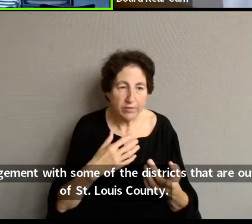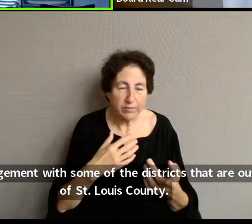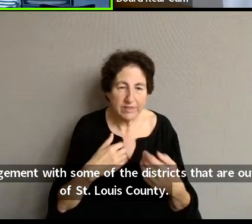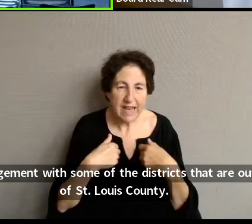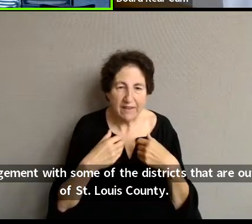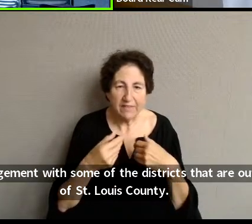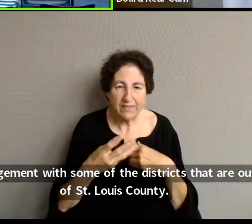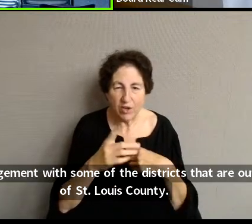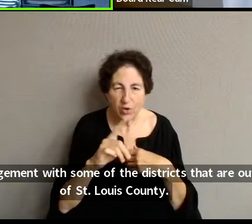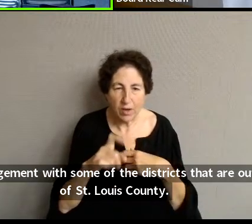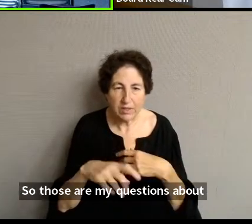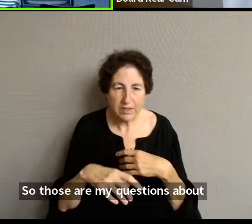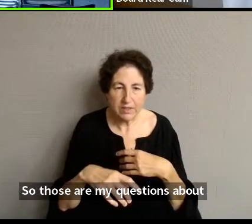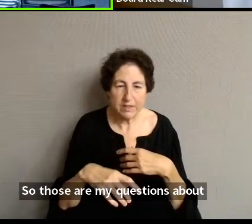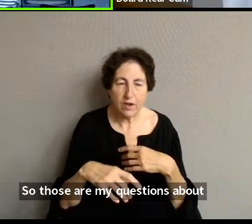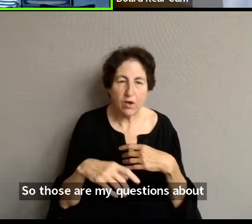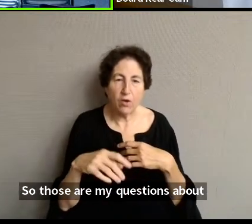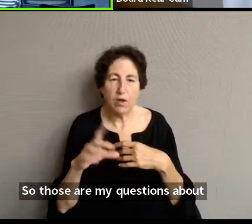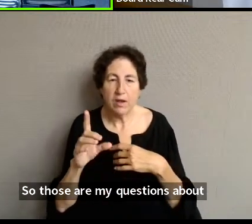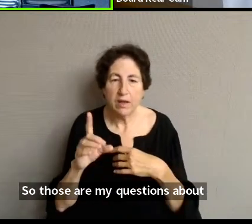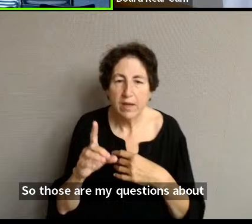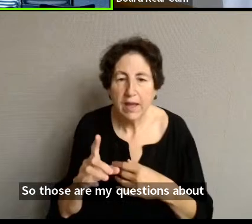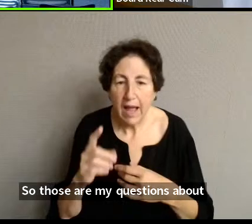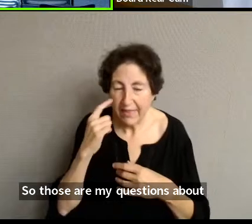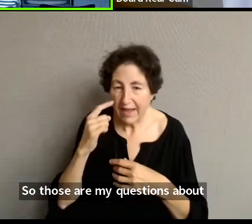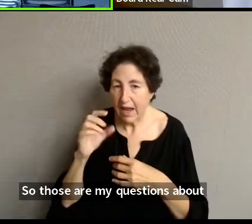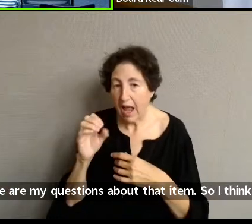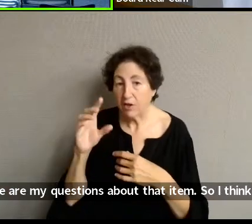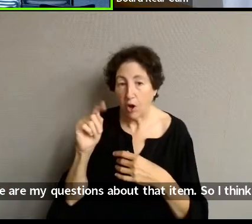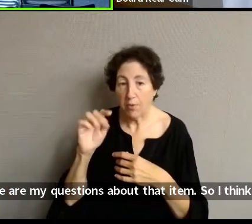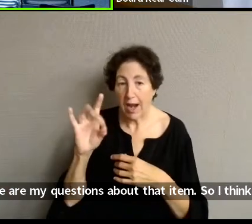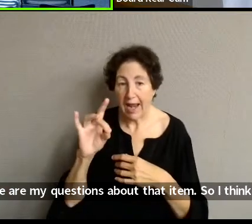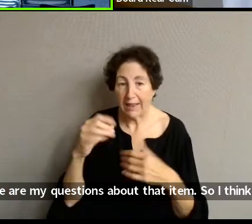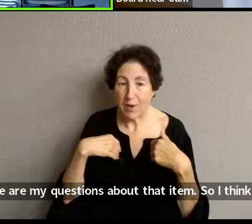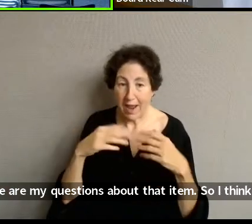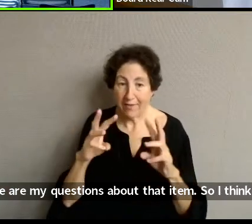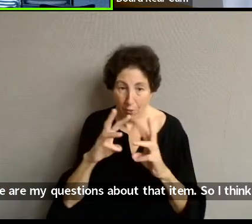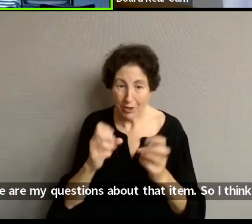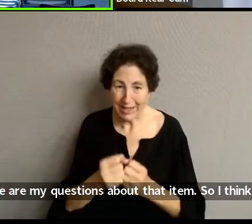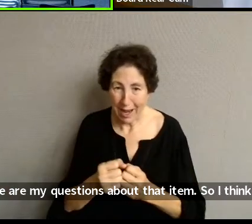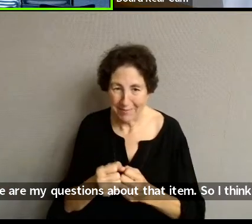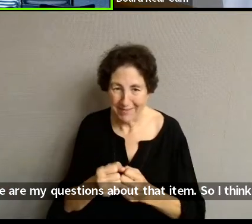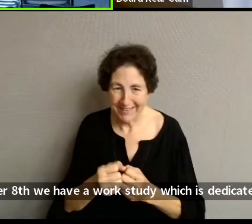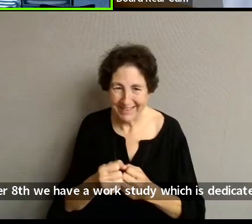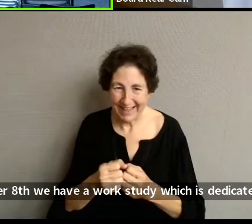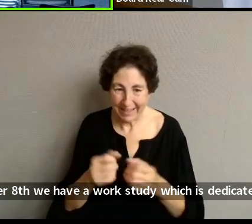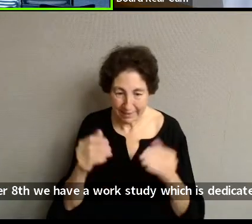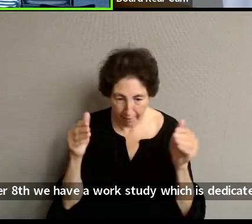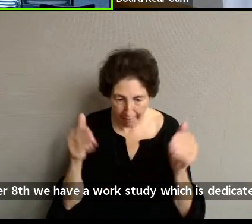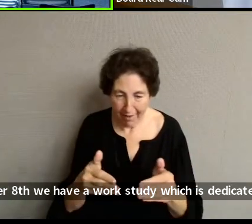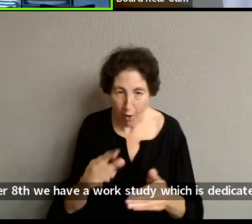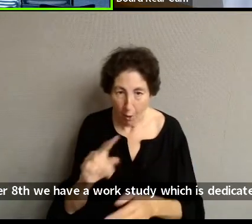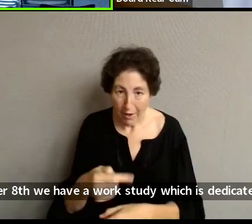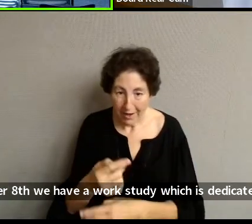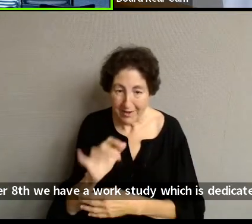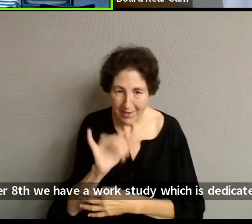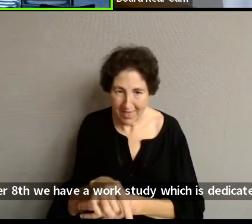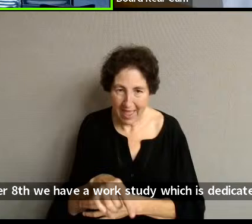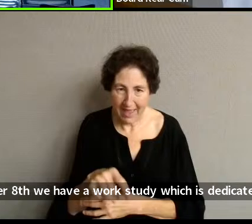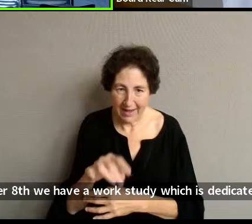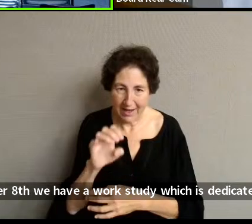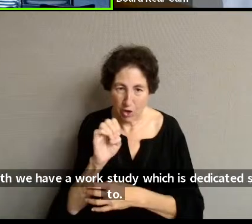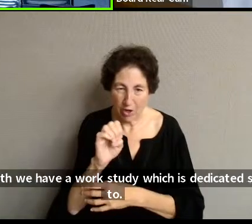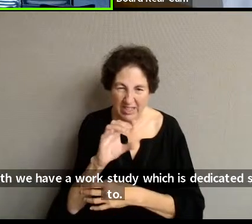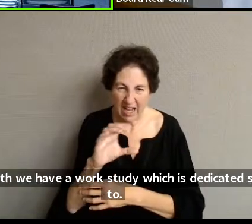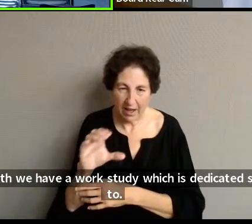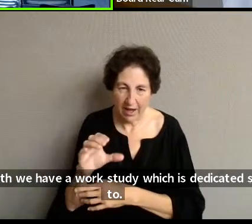that item. So I think on October 8th, we have a work study, which is dedicated solely to early childhood. And so